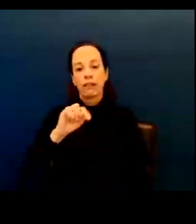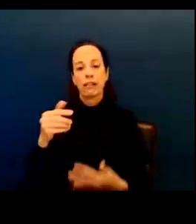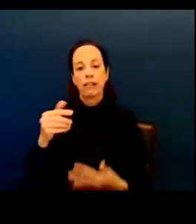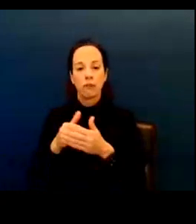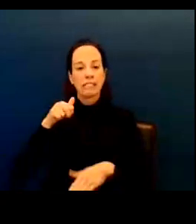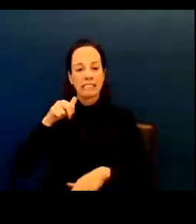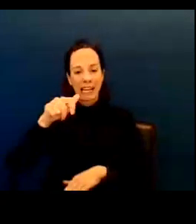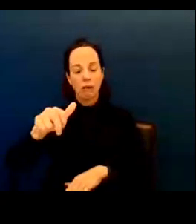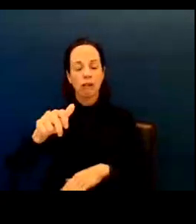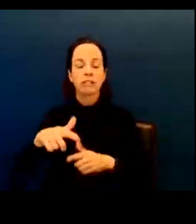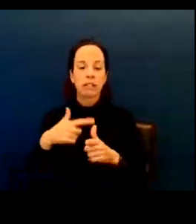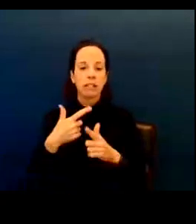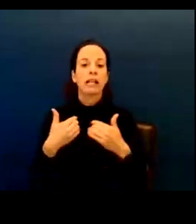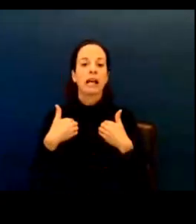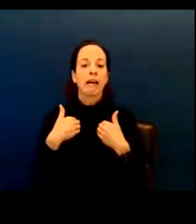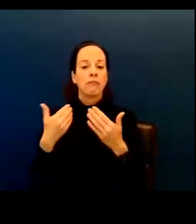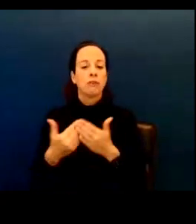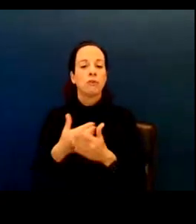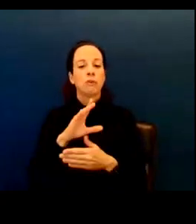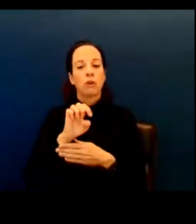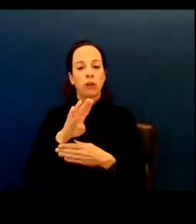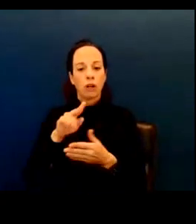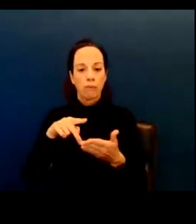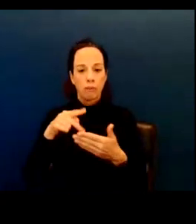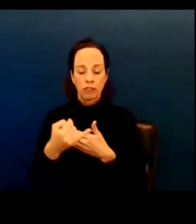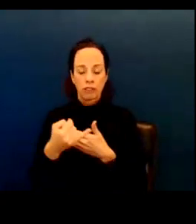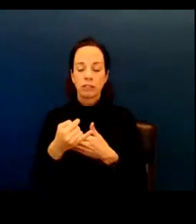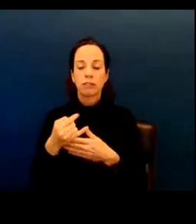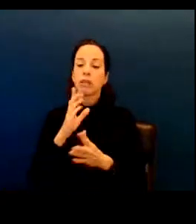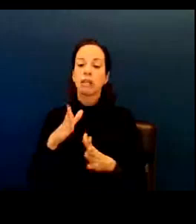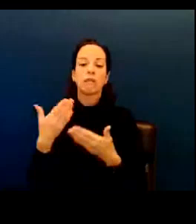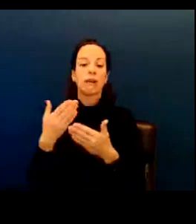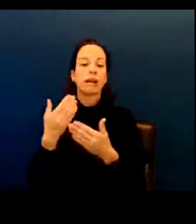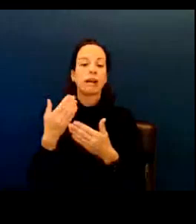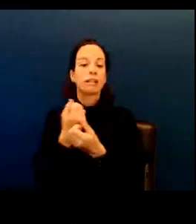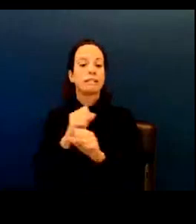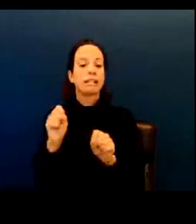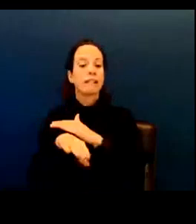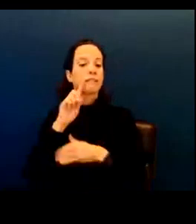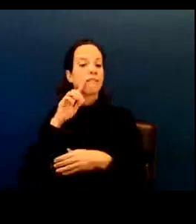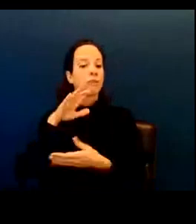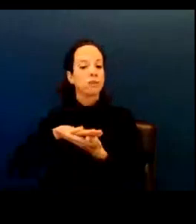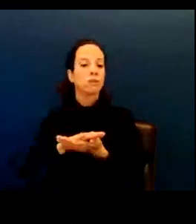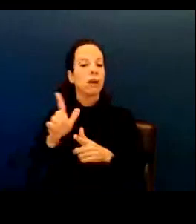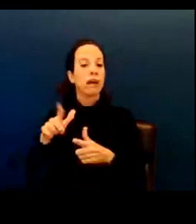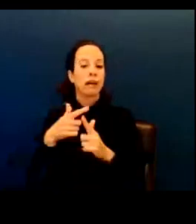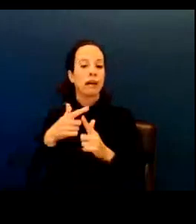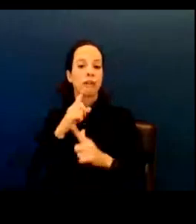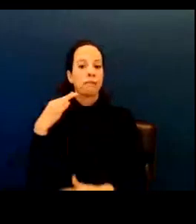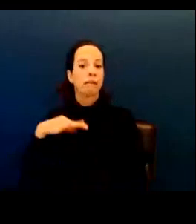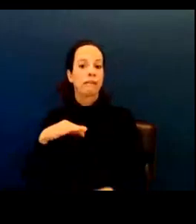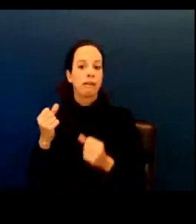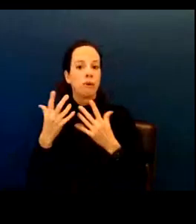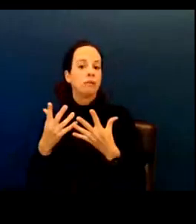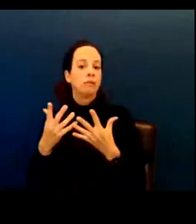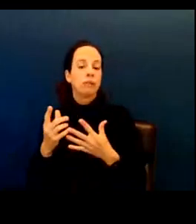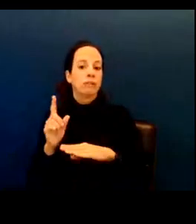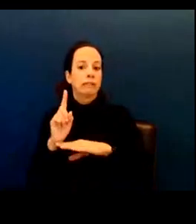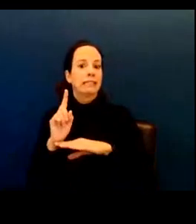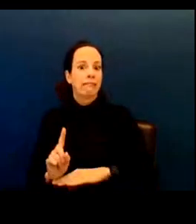ramps to ADA standards, which will provide safe access to school and will benefit multiple disadvantaged communities. Additionally, the project within